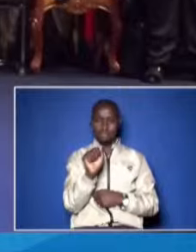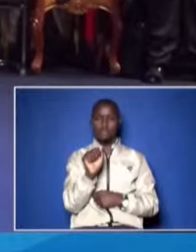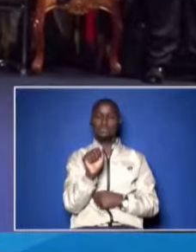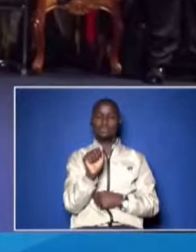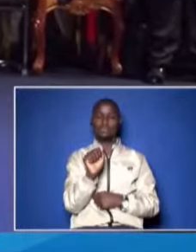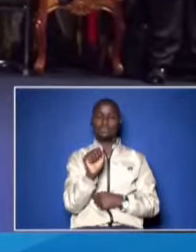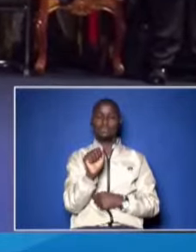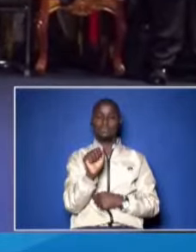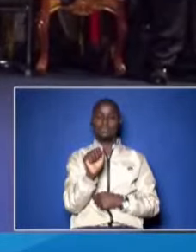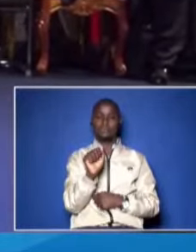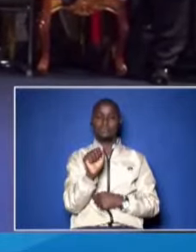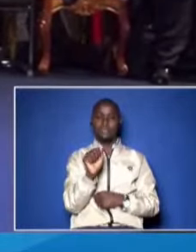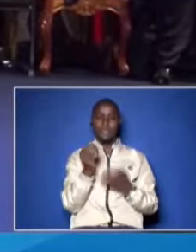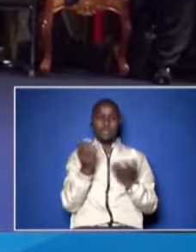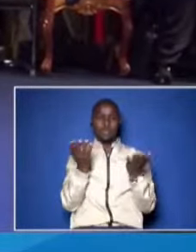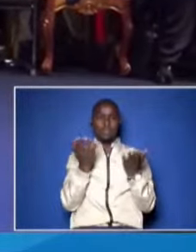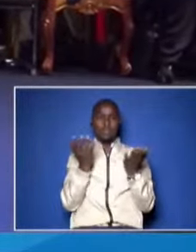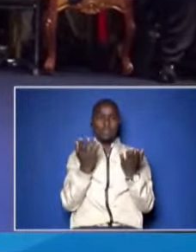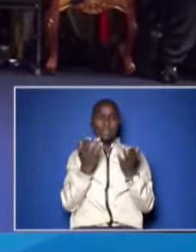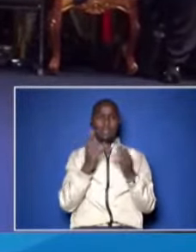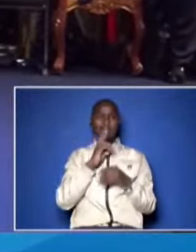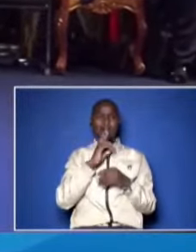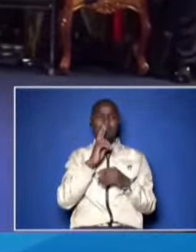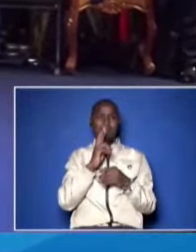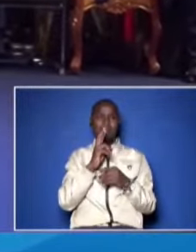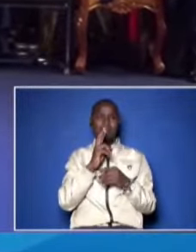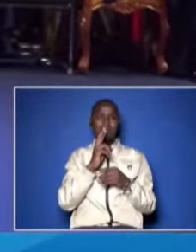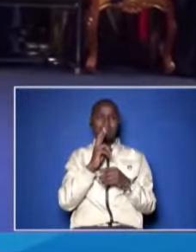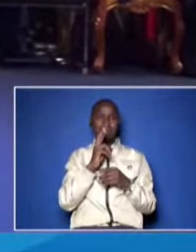impossible where are the ancient